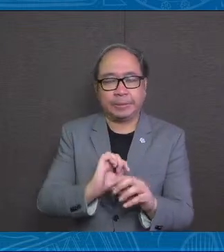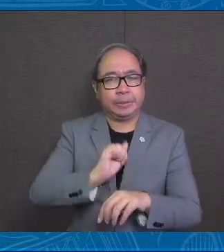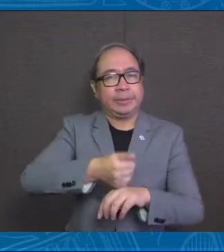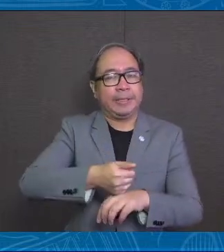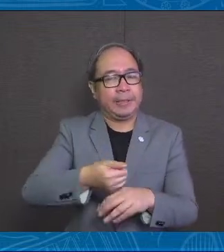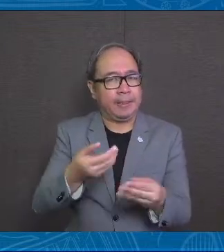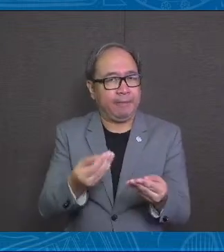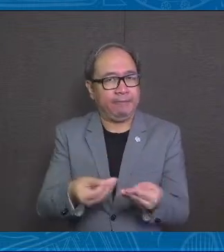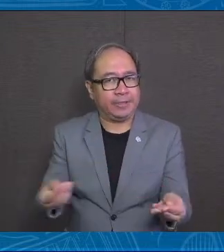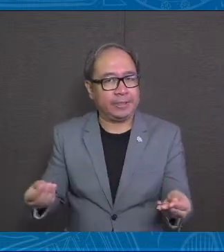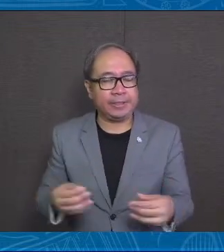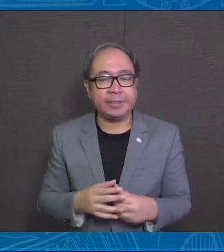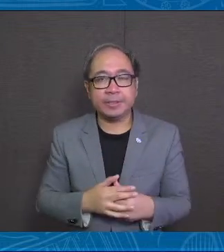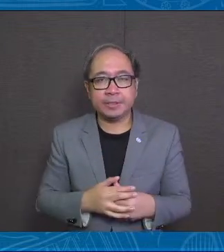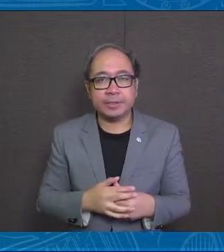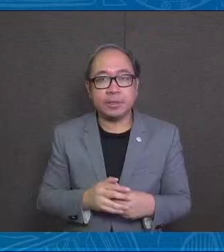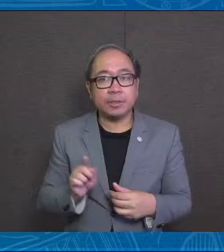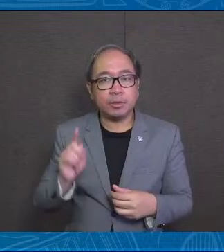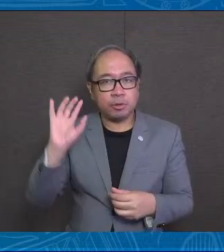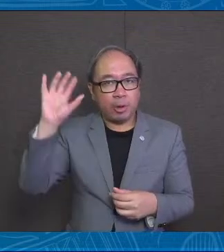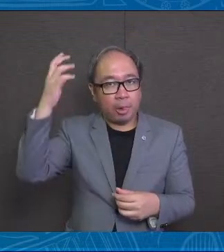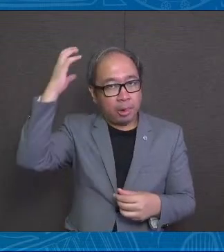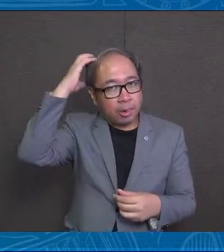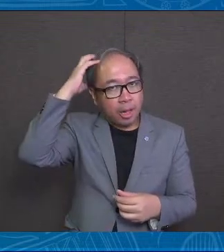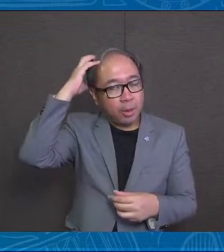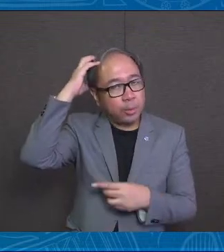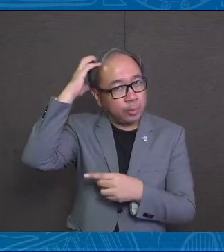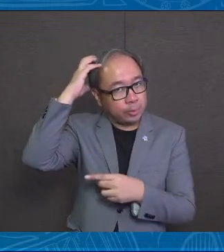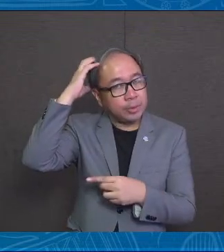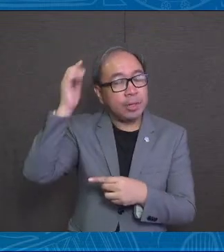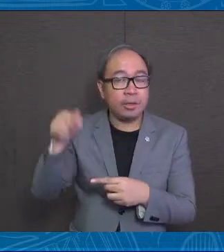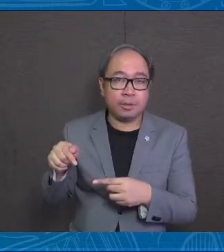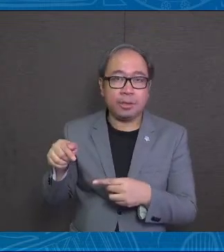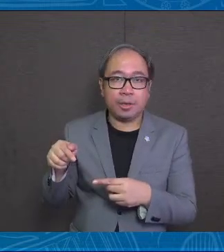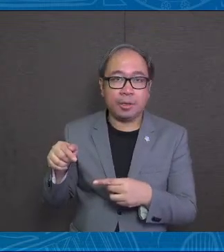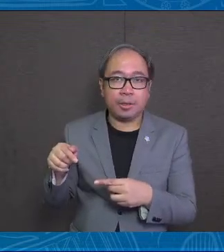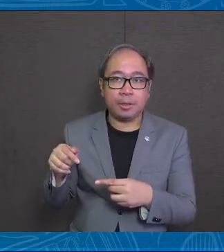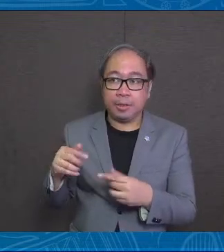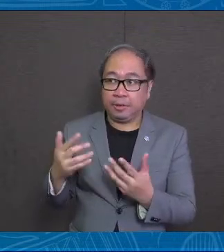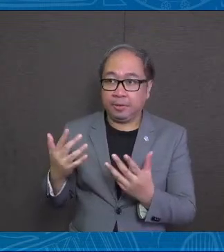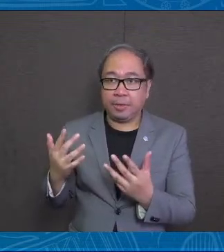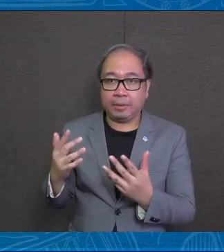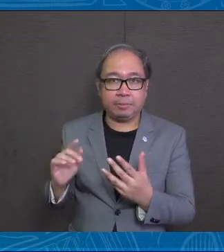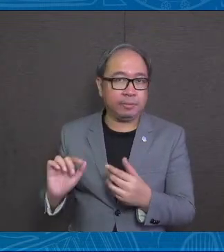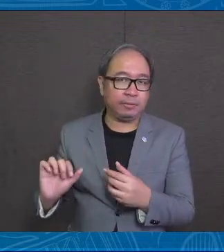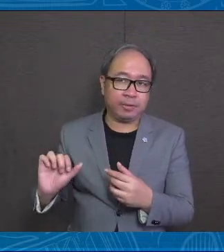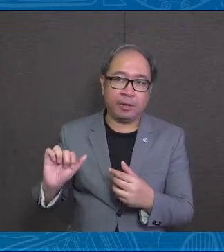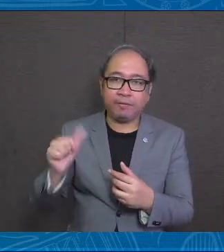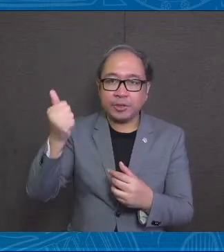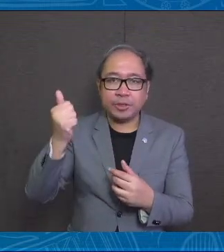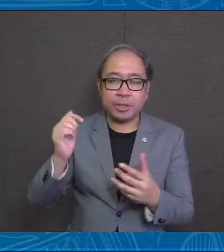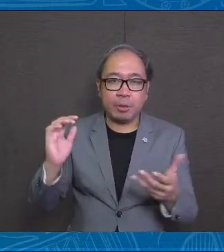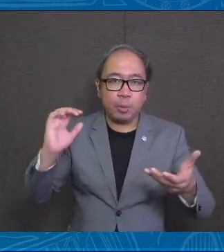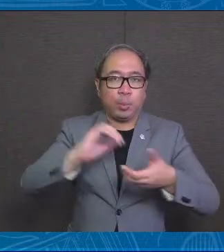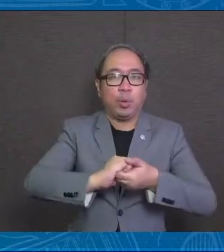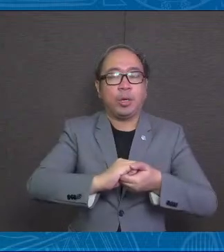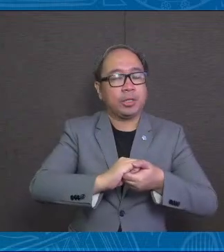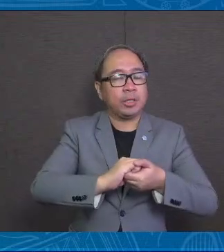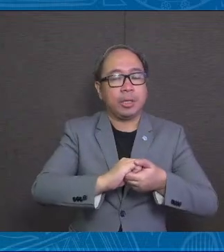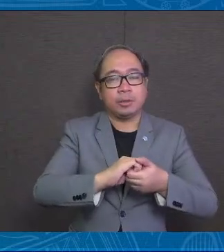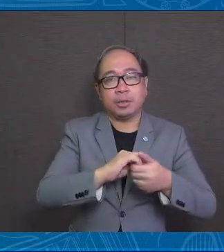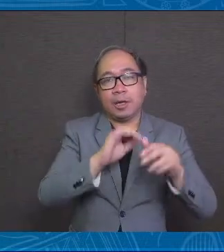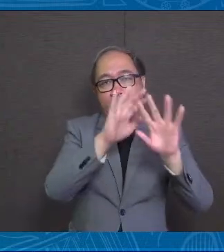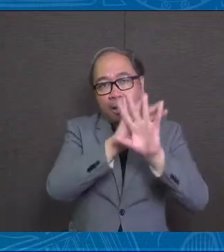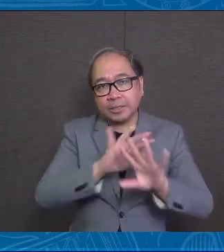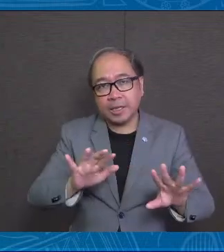the first members working with all the ASEAN members to establish